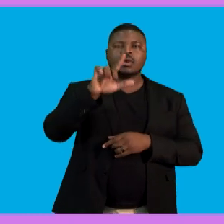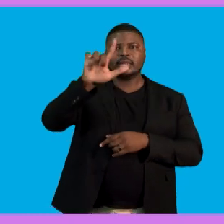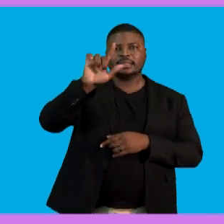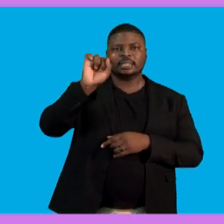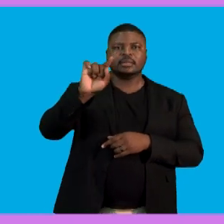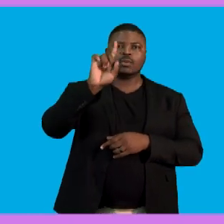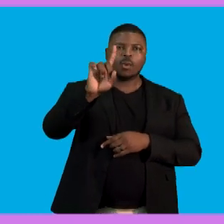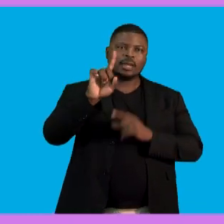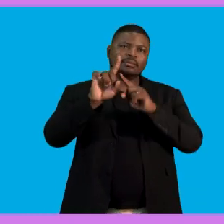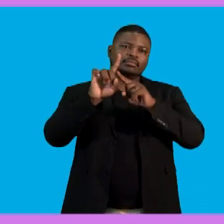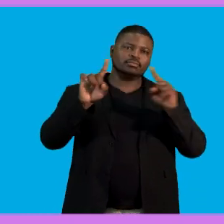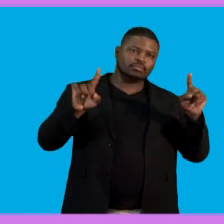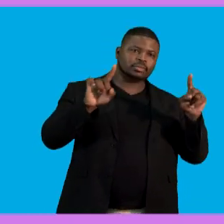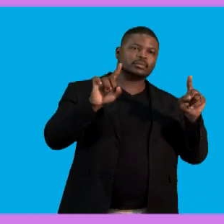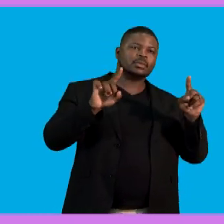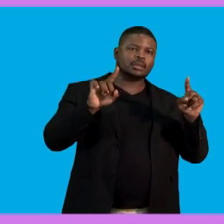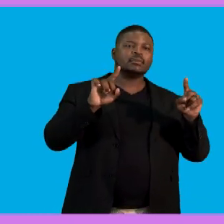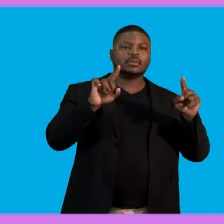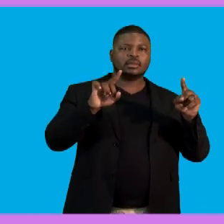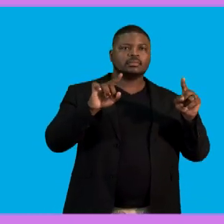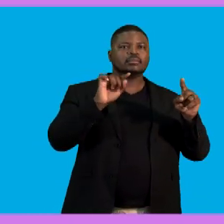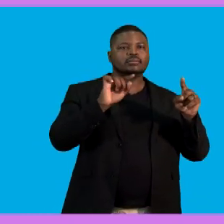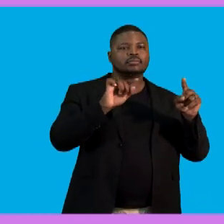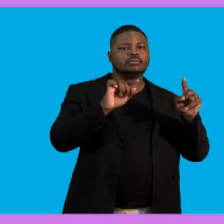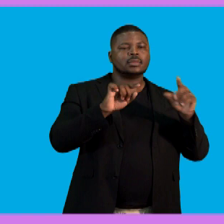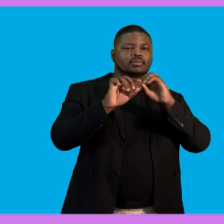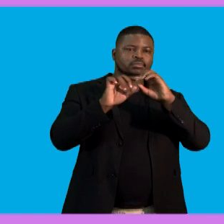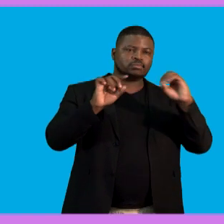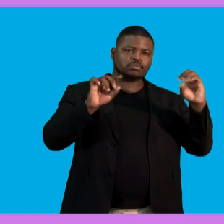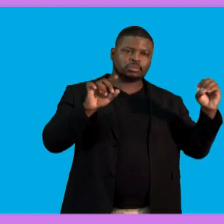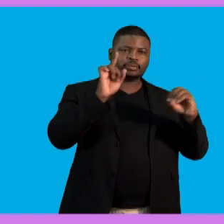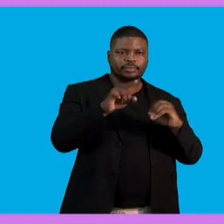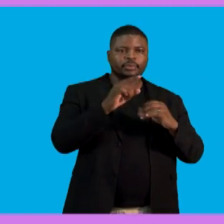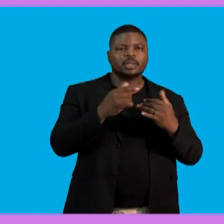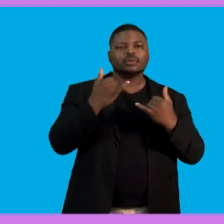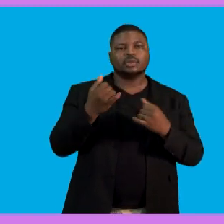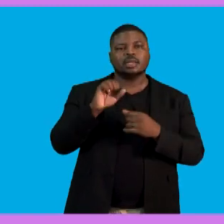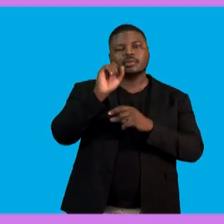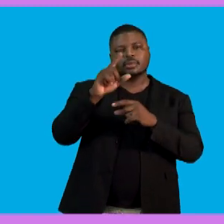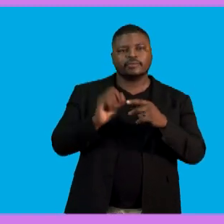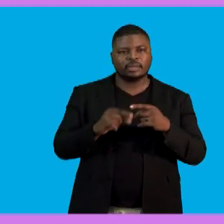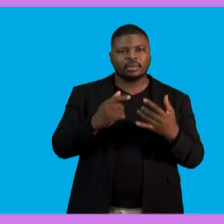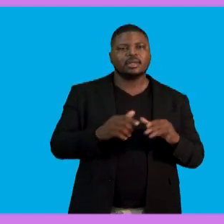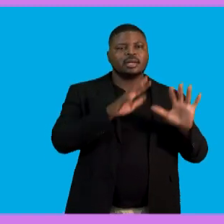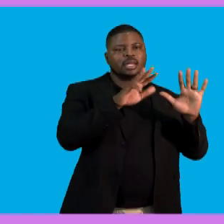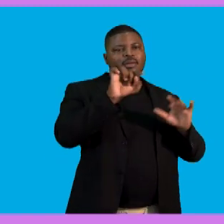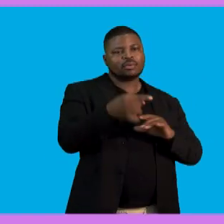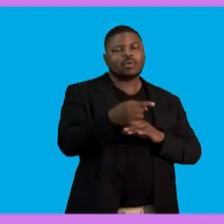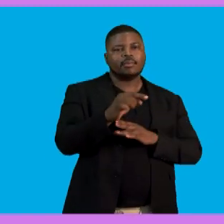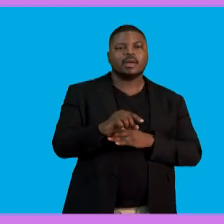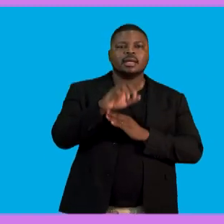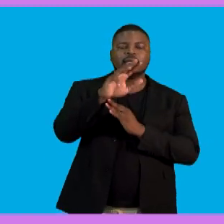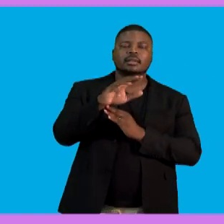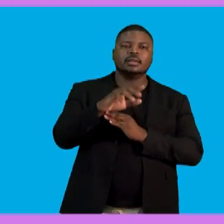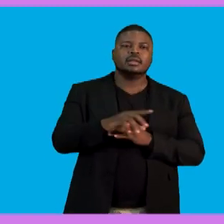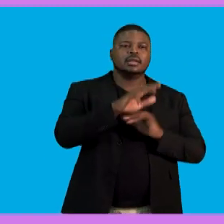kiloliter, but we are also dividing. So we're going to say 9.29 divided by 1,000.